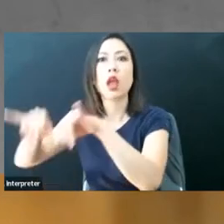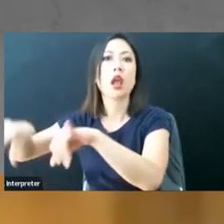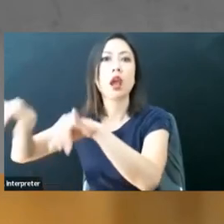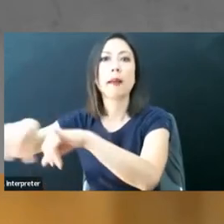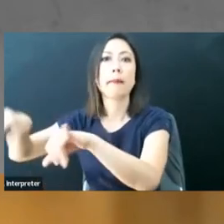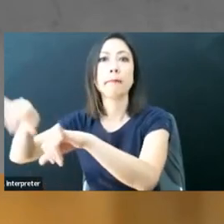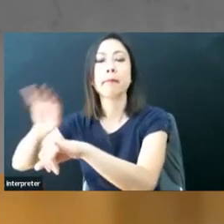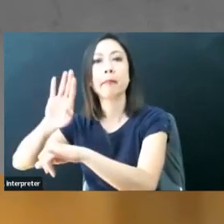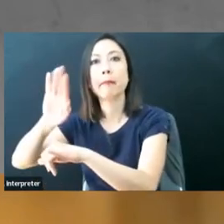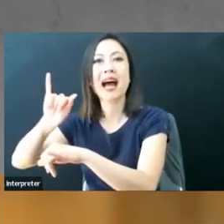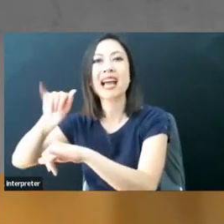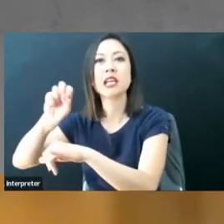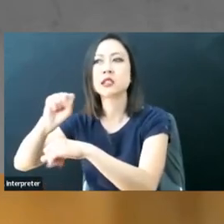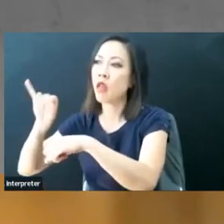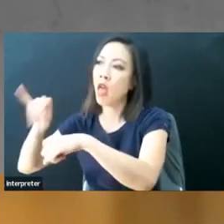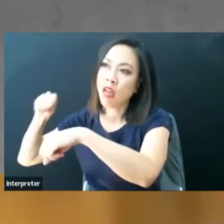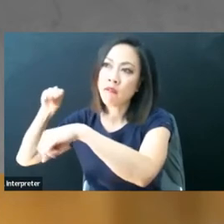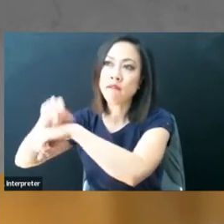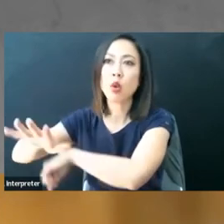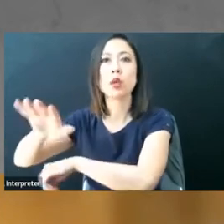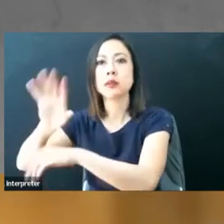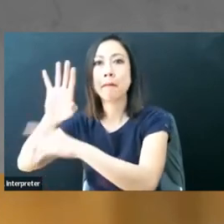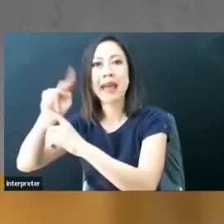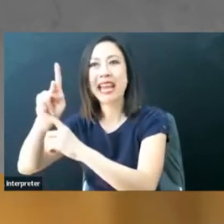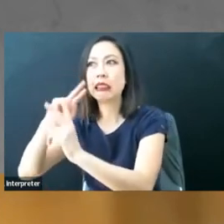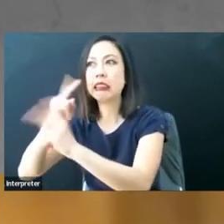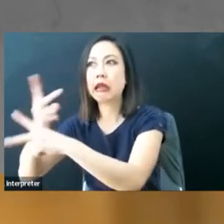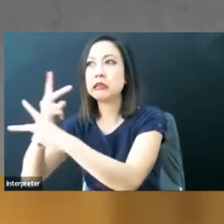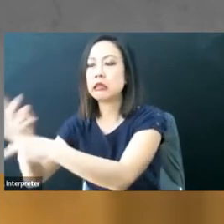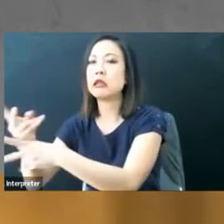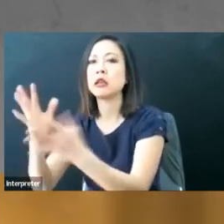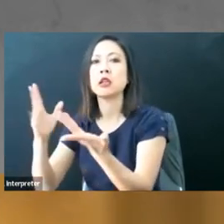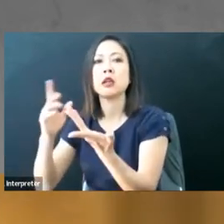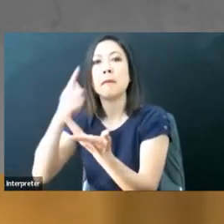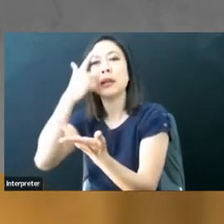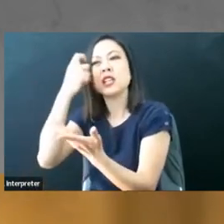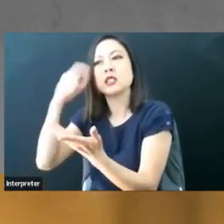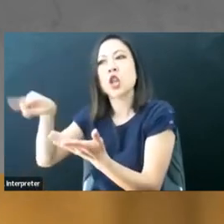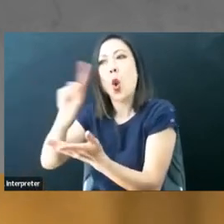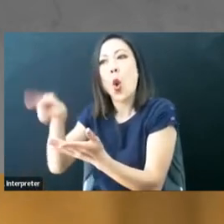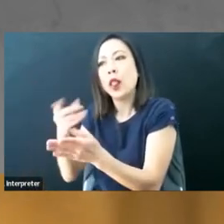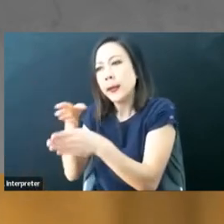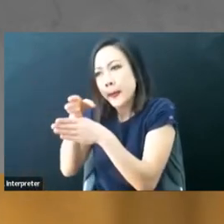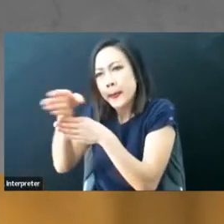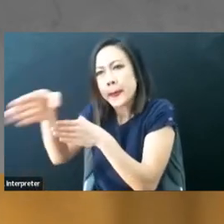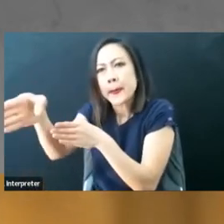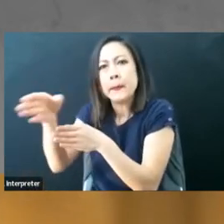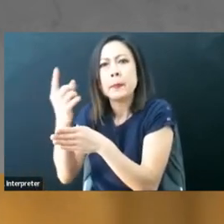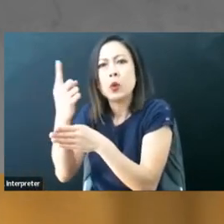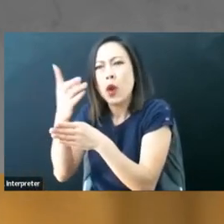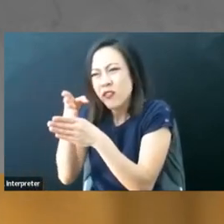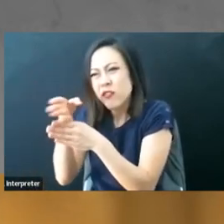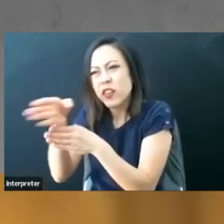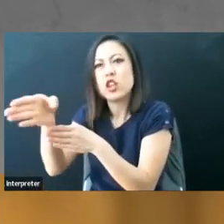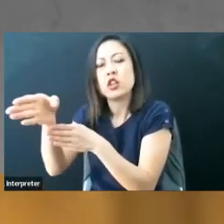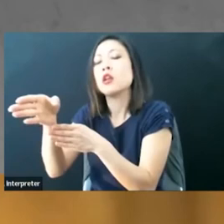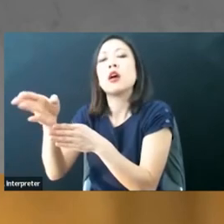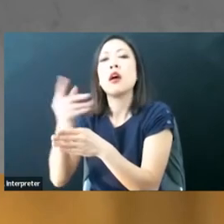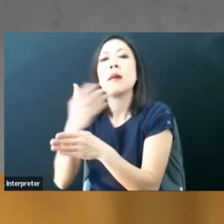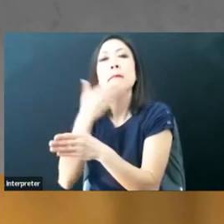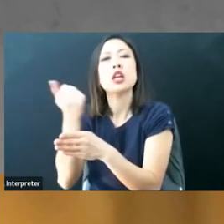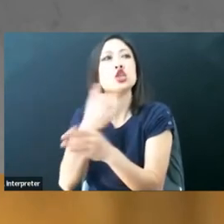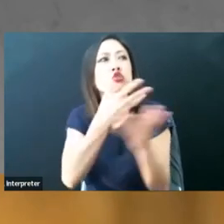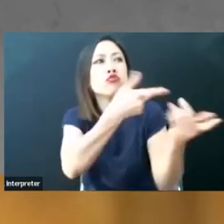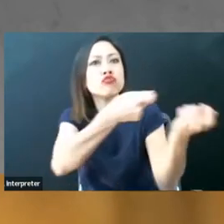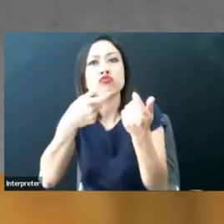for decades, if not centuries. So bring in multiple perspectives. So there are lots of different roles. And then to your